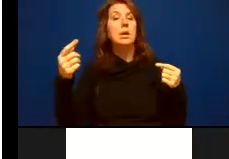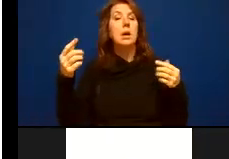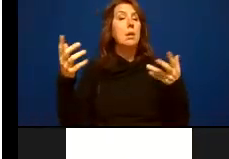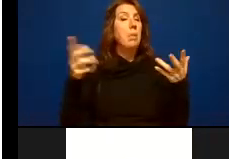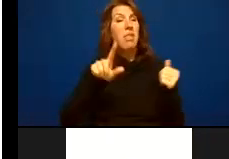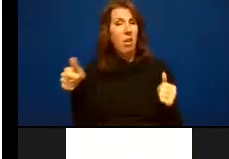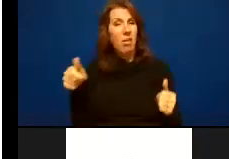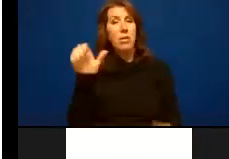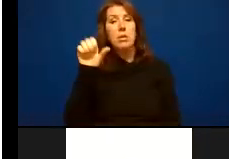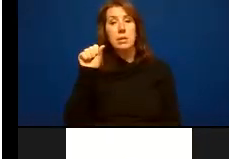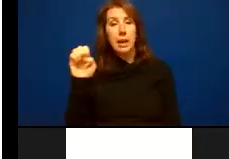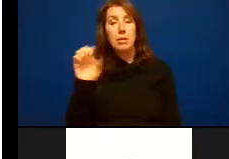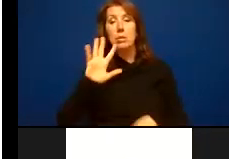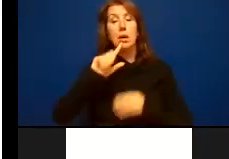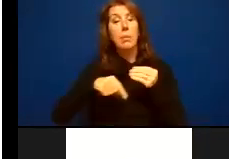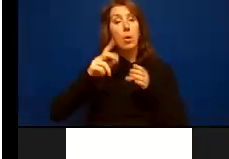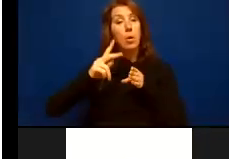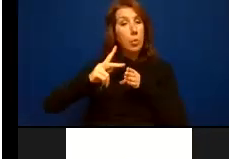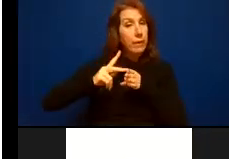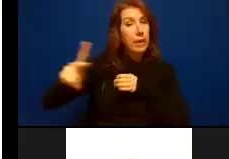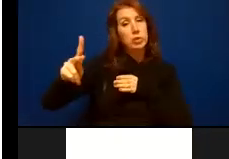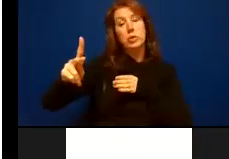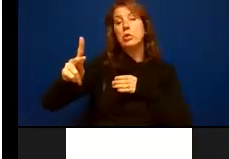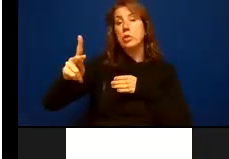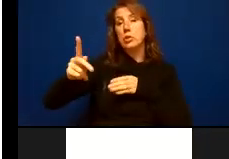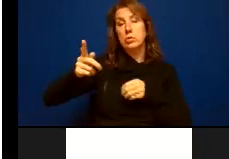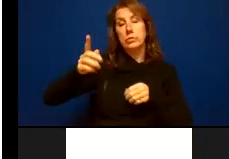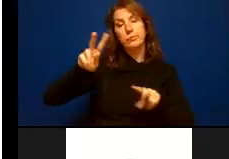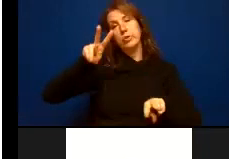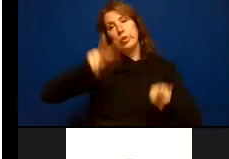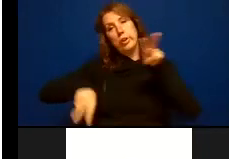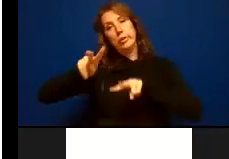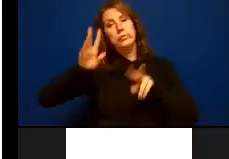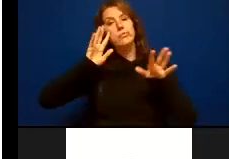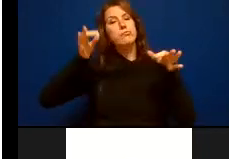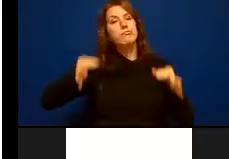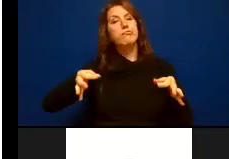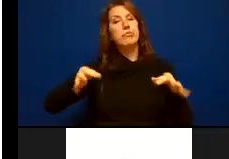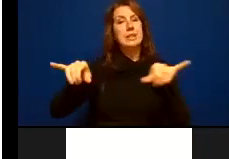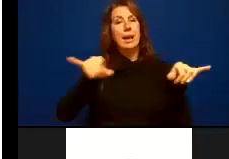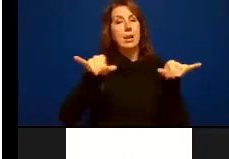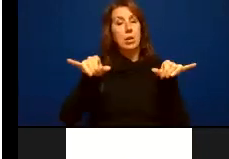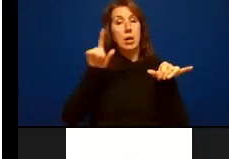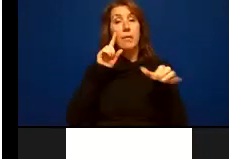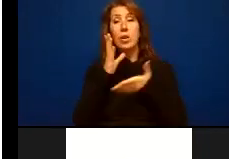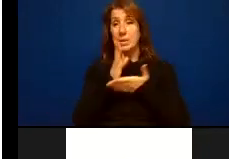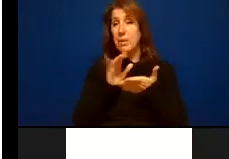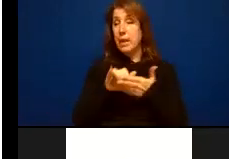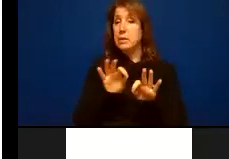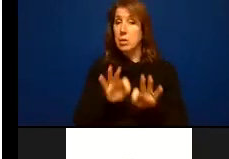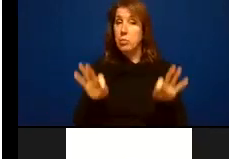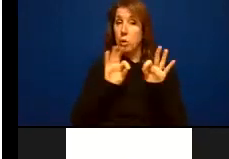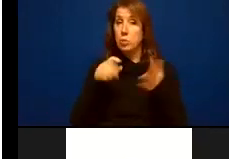you're talking about this professional judgment standard. And for professional judgment, I think there are some important things to look at.